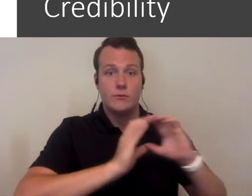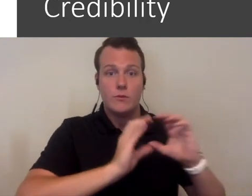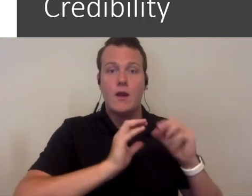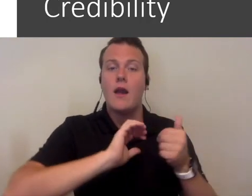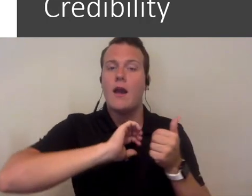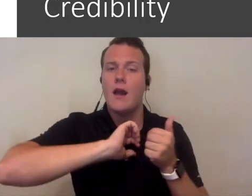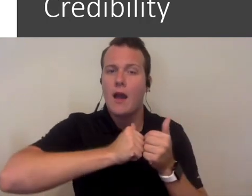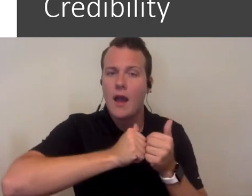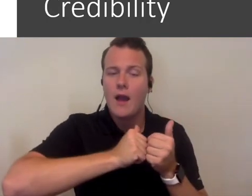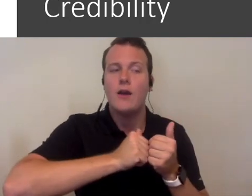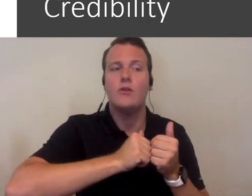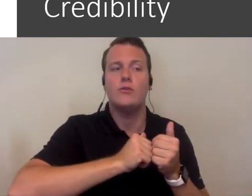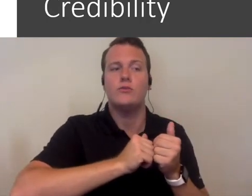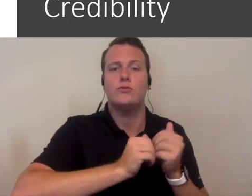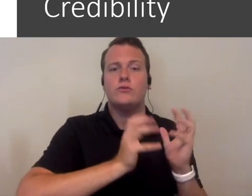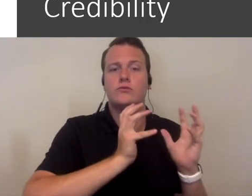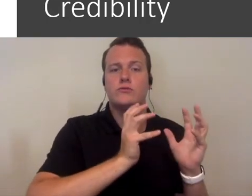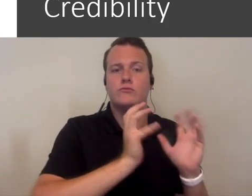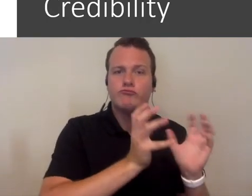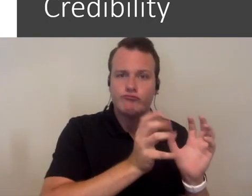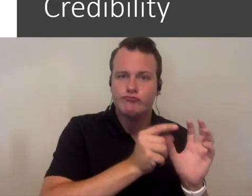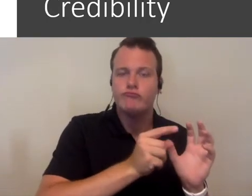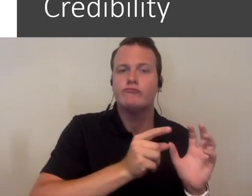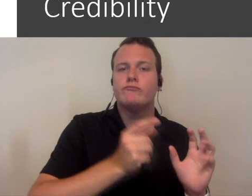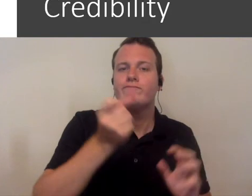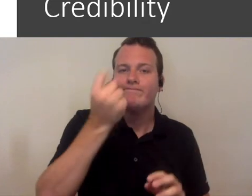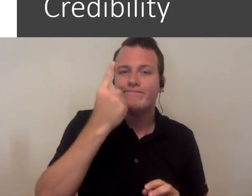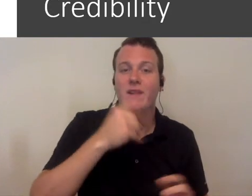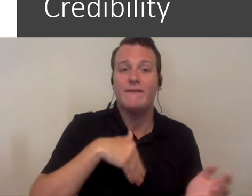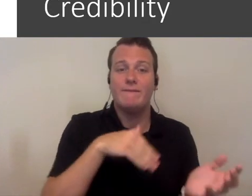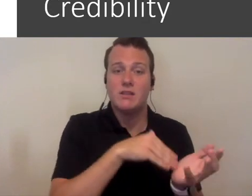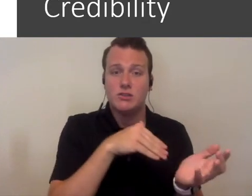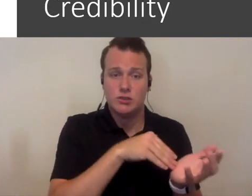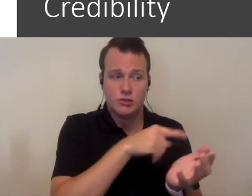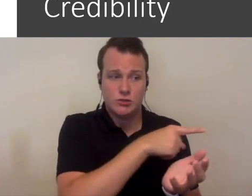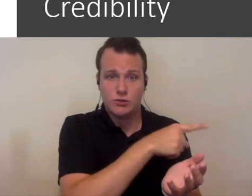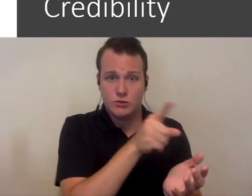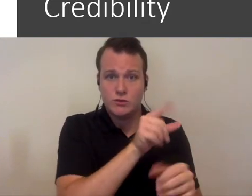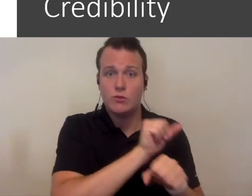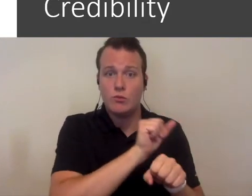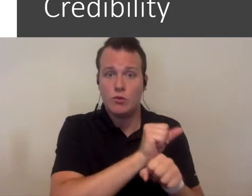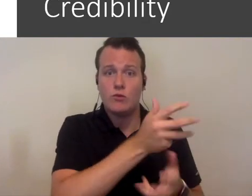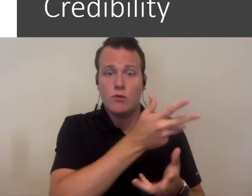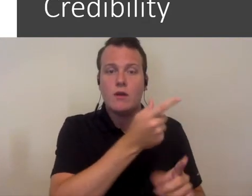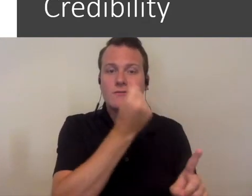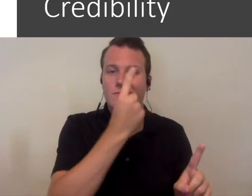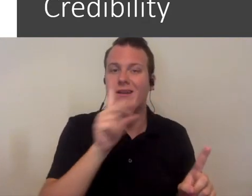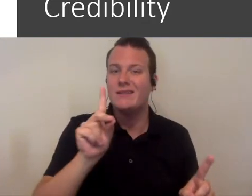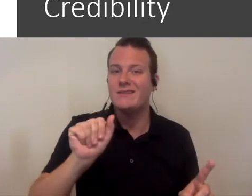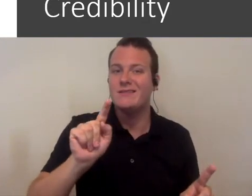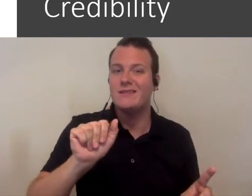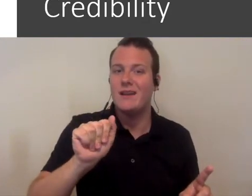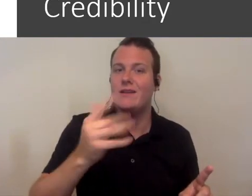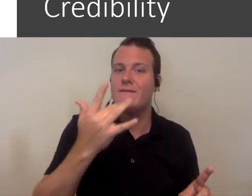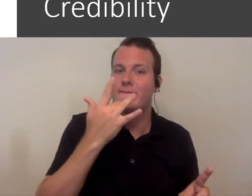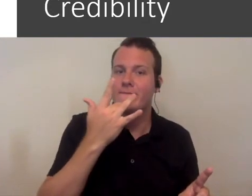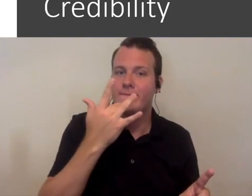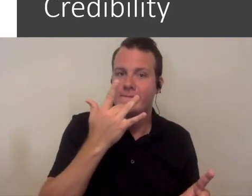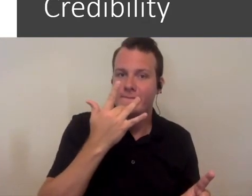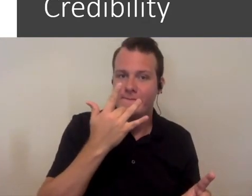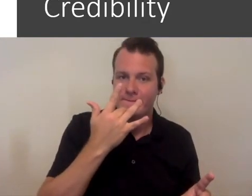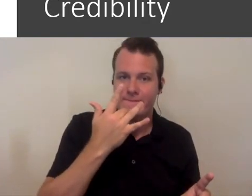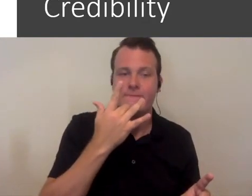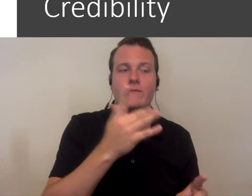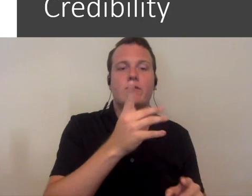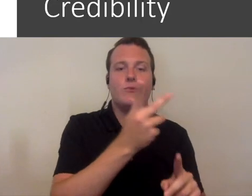talk to these people. Remember that these are your physicians that you work with, they are data-driven. So the more data